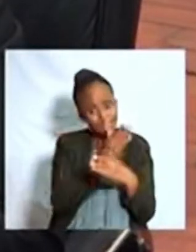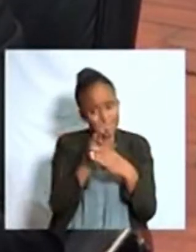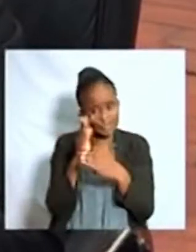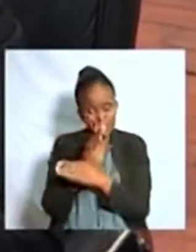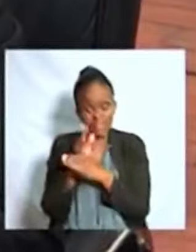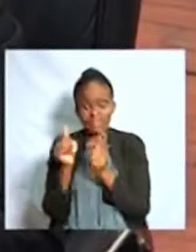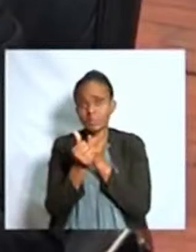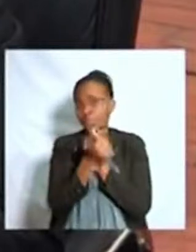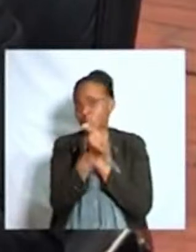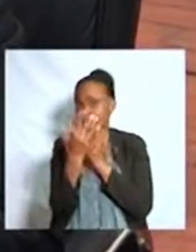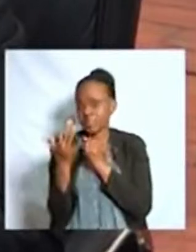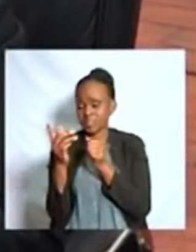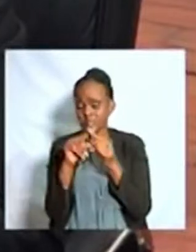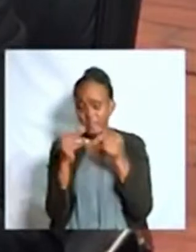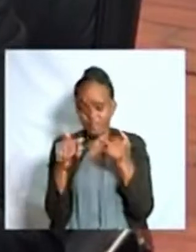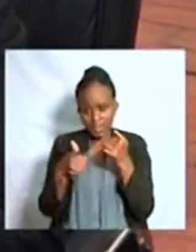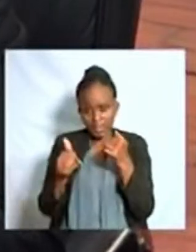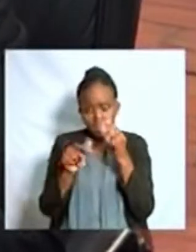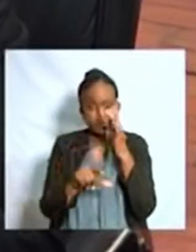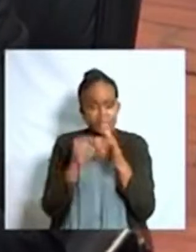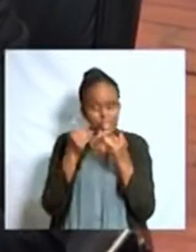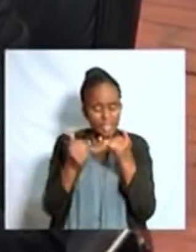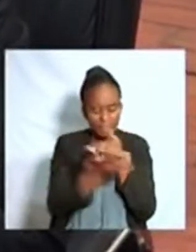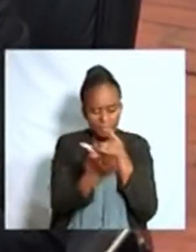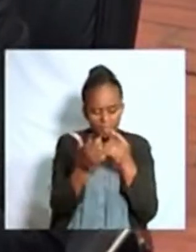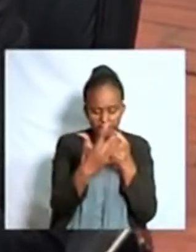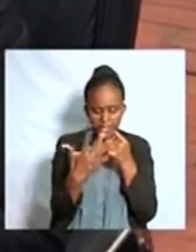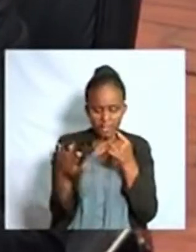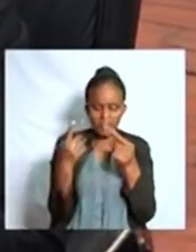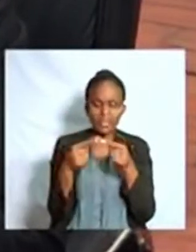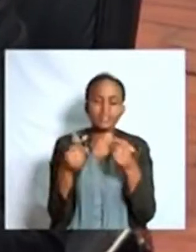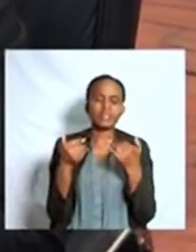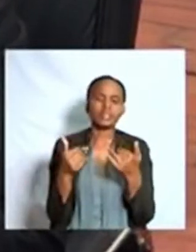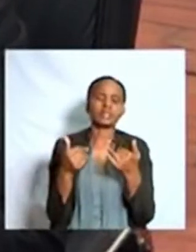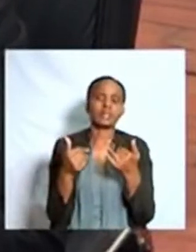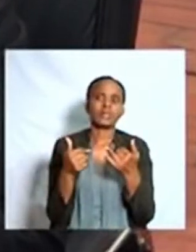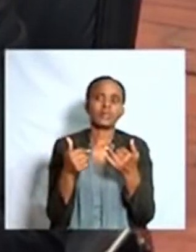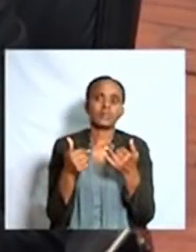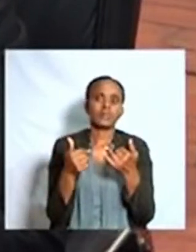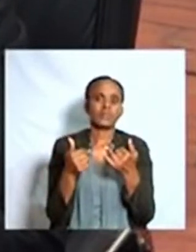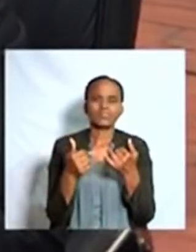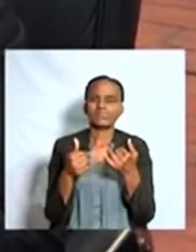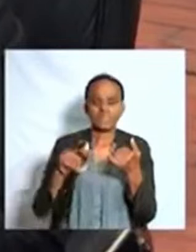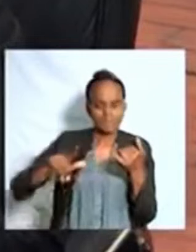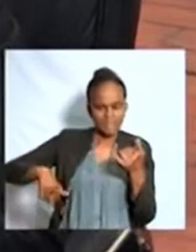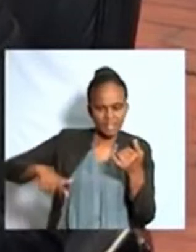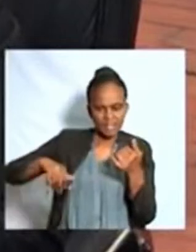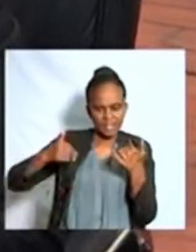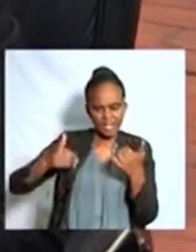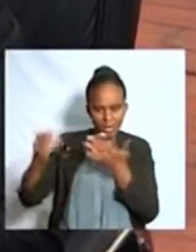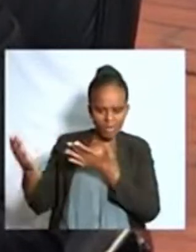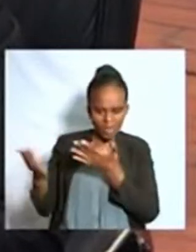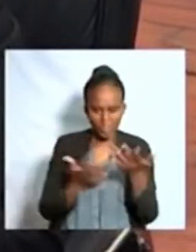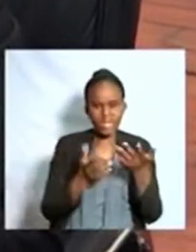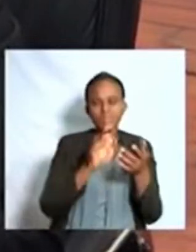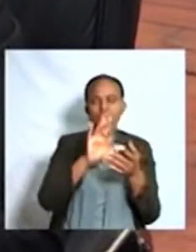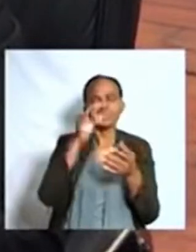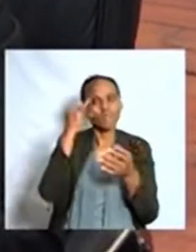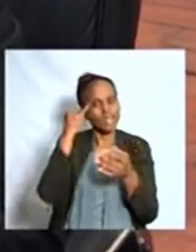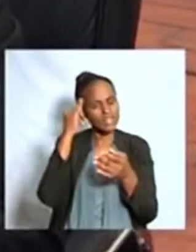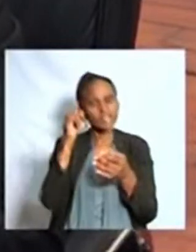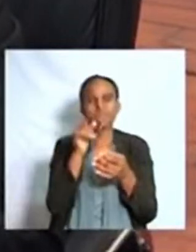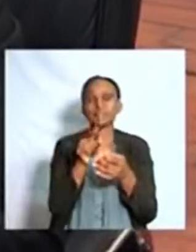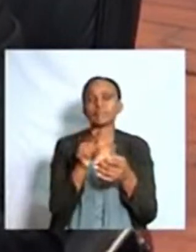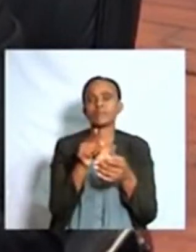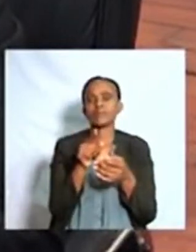other things that you find these things happening. When it's too late, that's when you bring in your input.